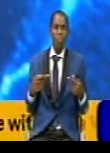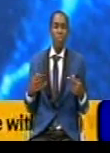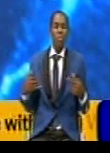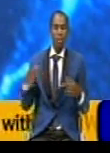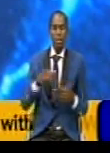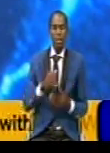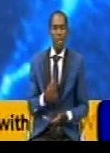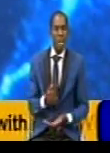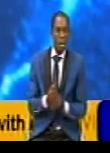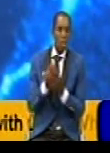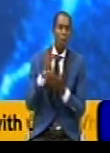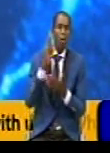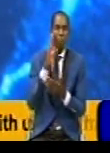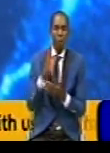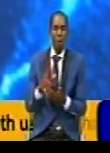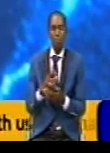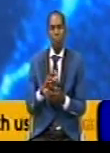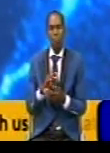so much.